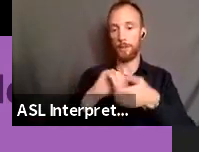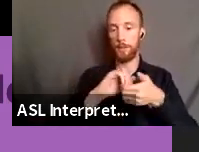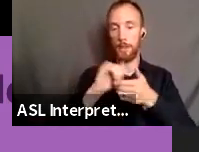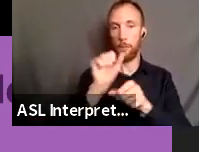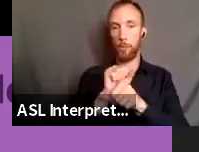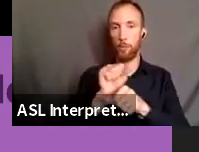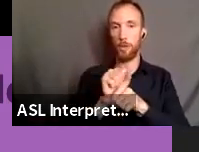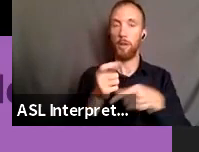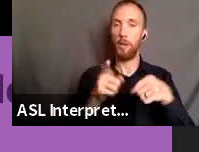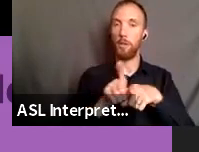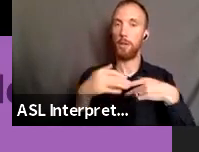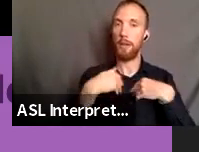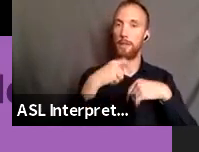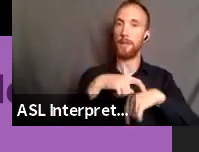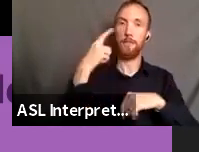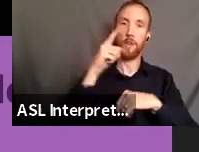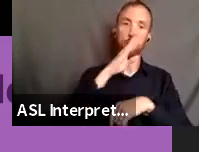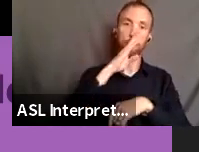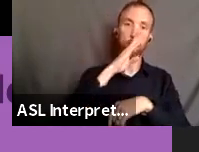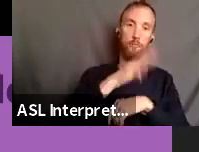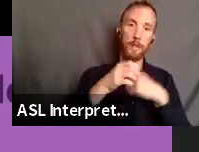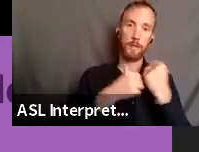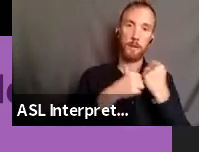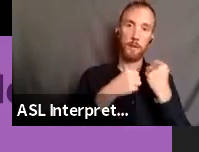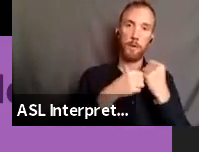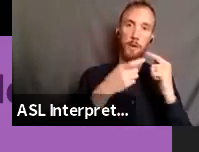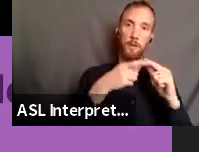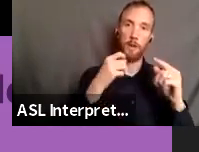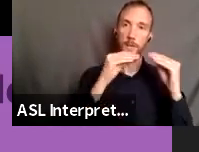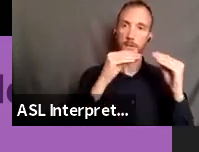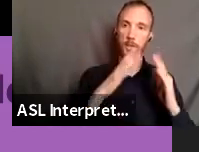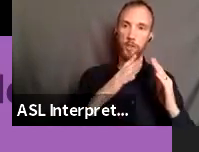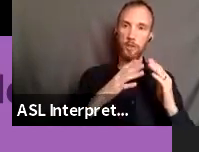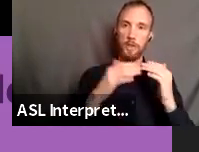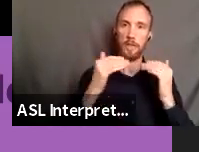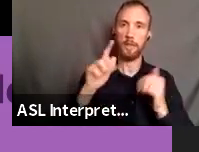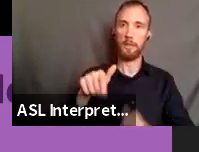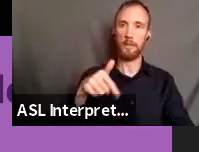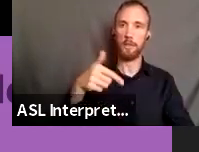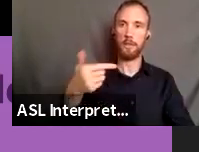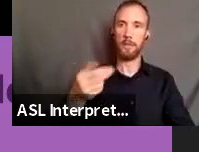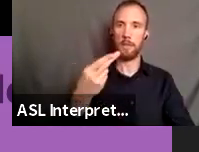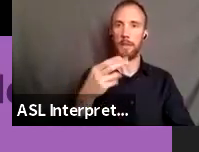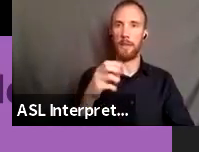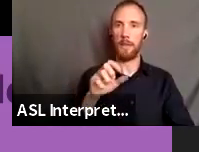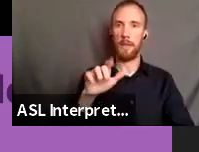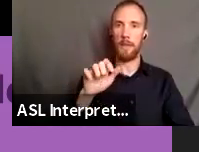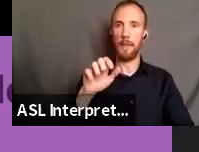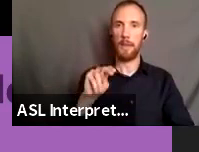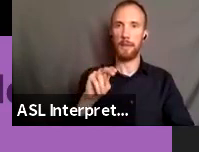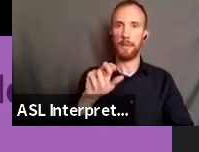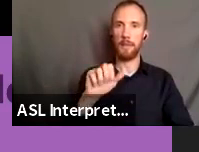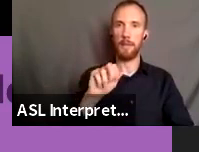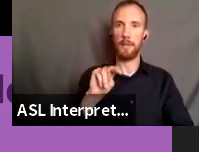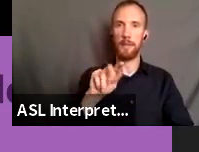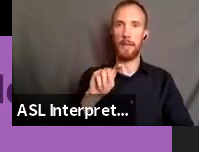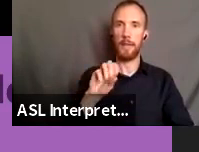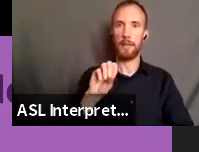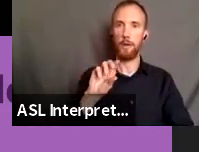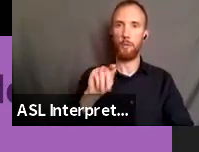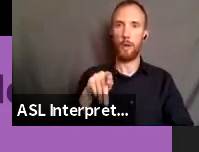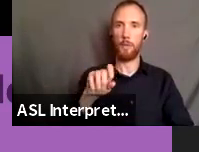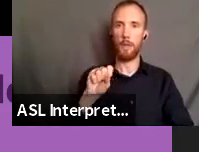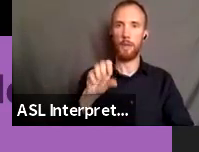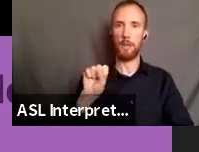teacher i'd now like to turn it over to helen antolopoulos to share with you more about our planned supports for students and staff